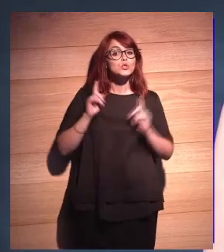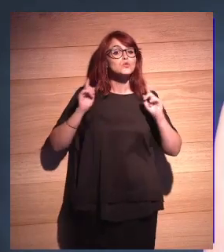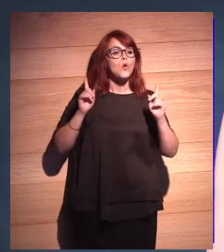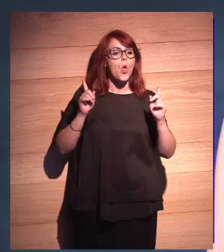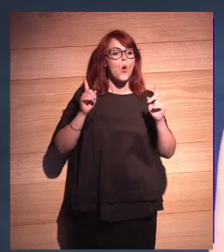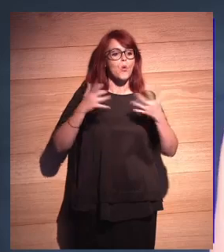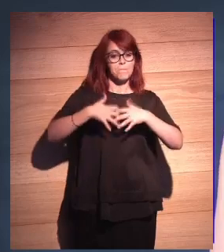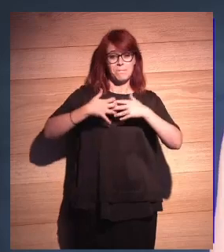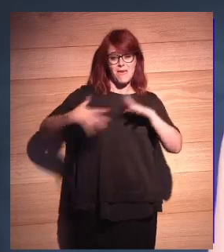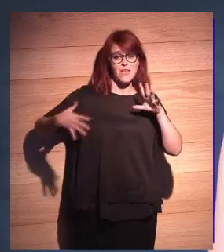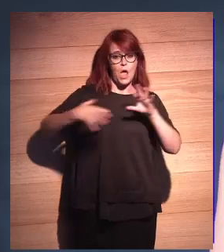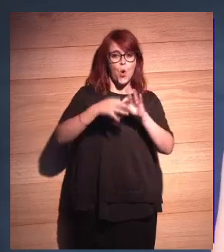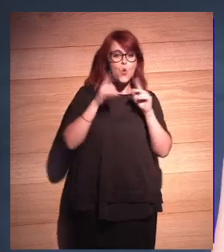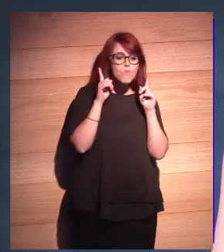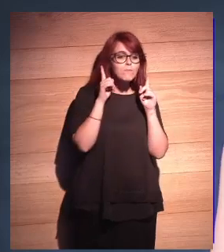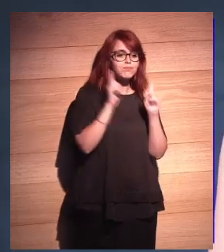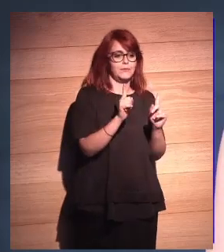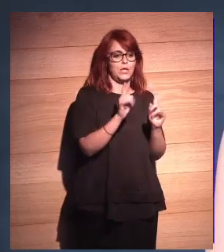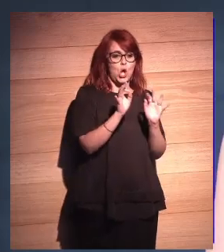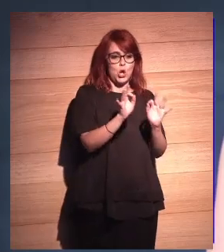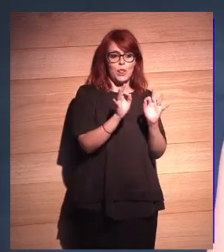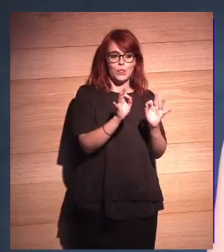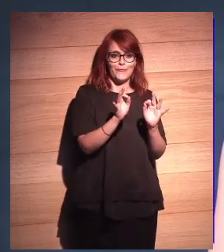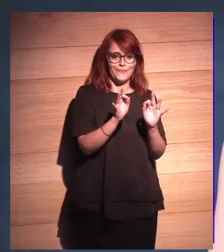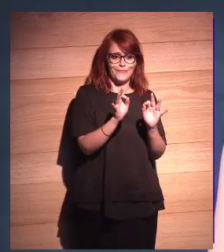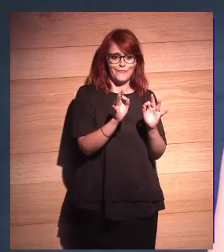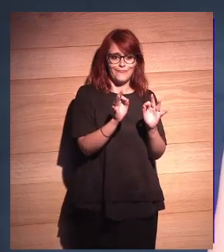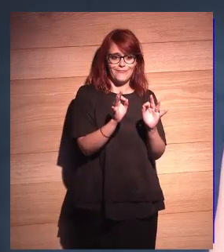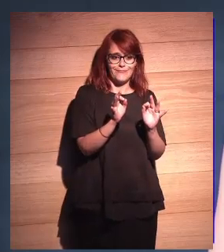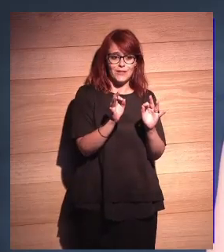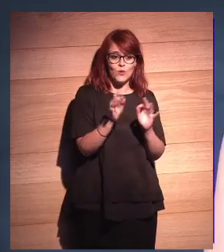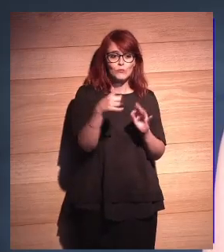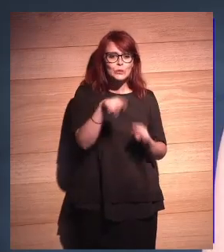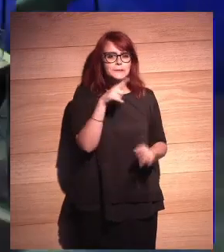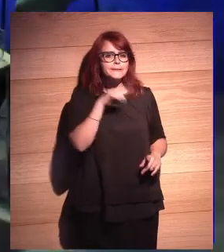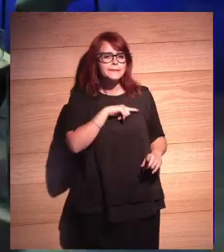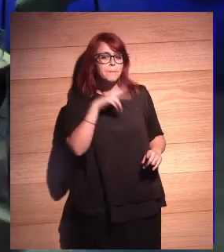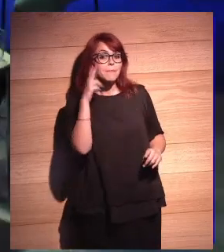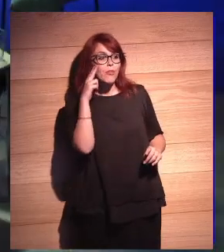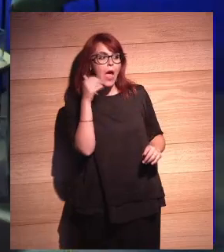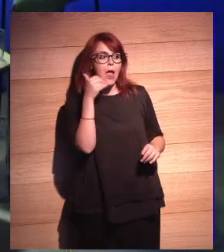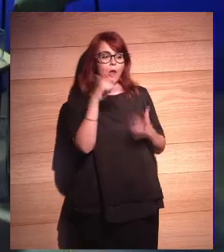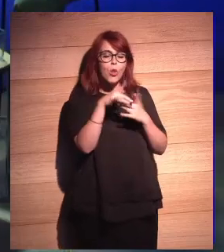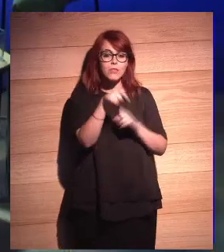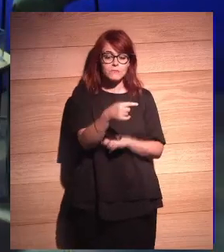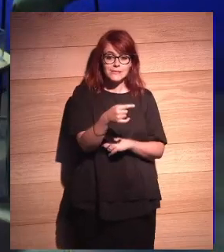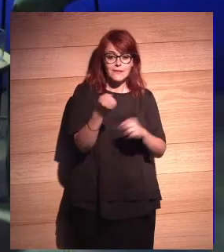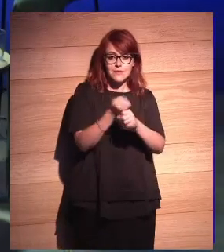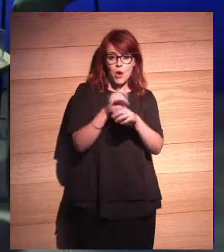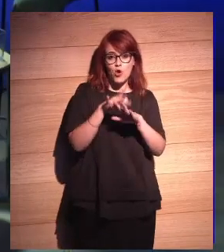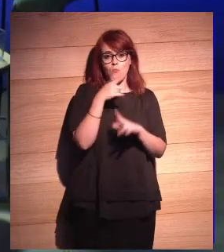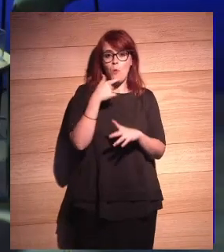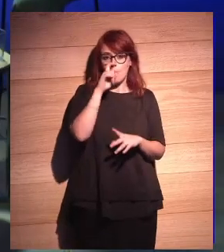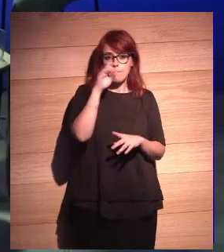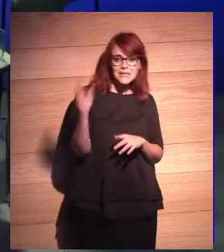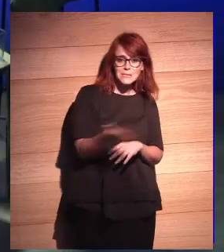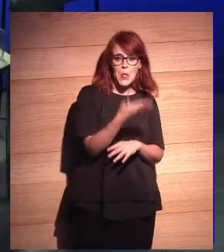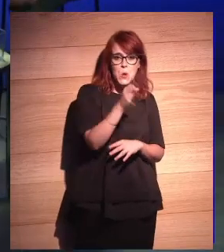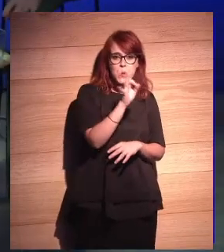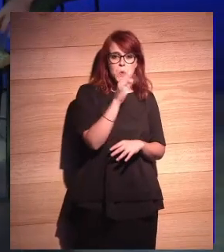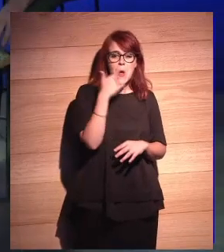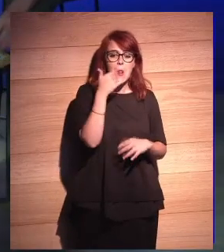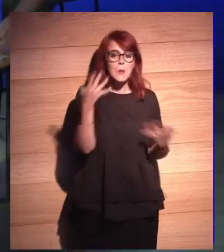outdated. If you generate a work of art for a specific device, don't you fear that this work